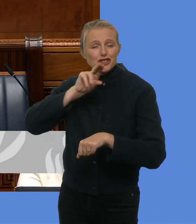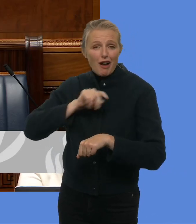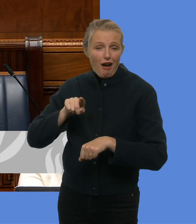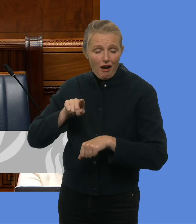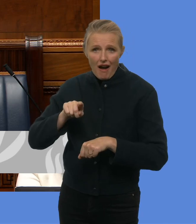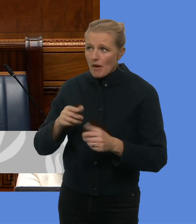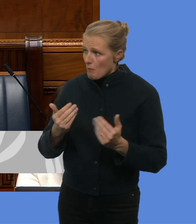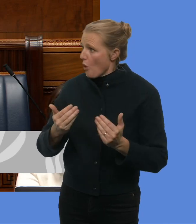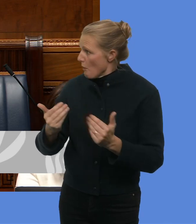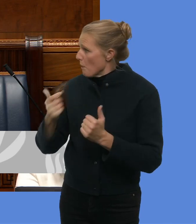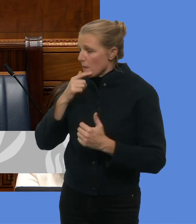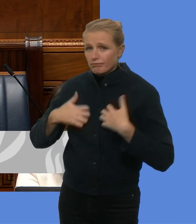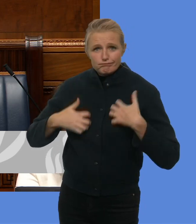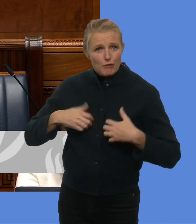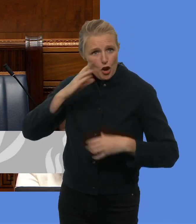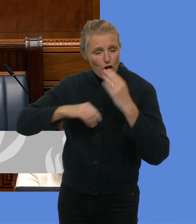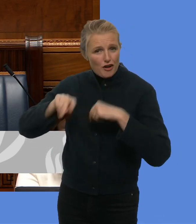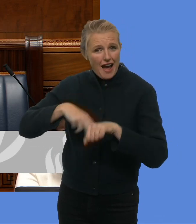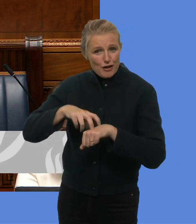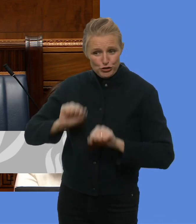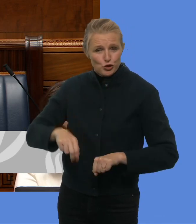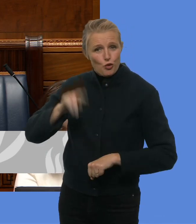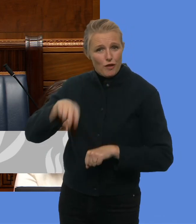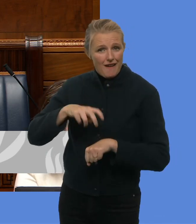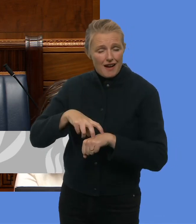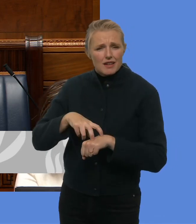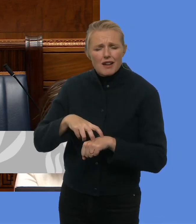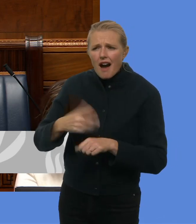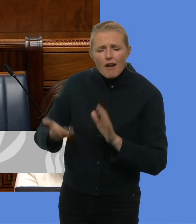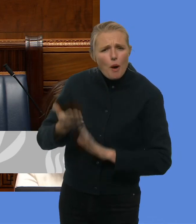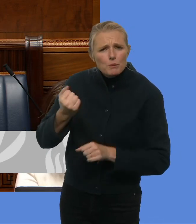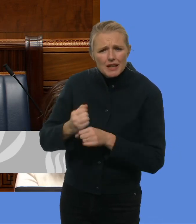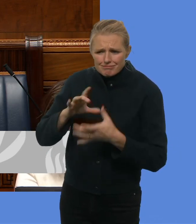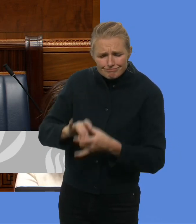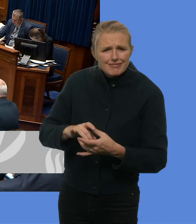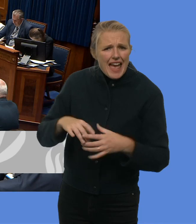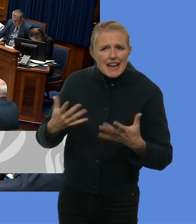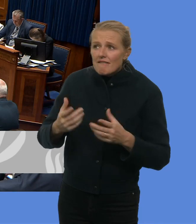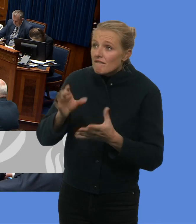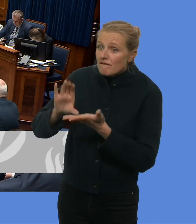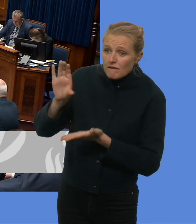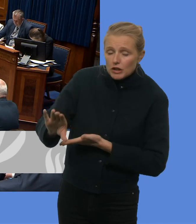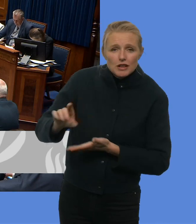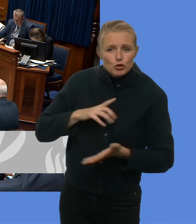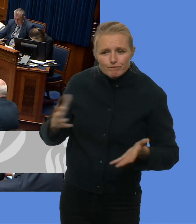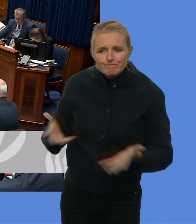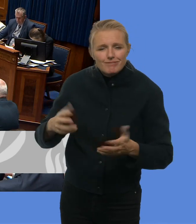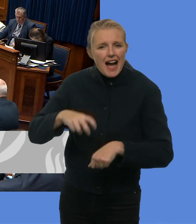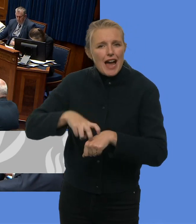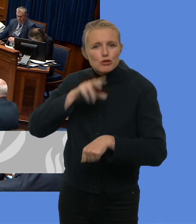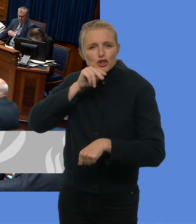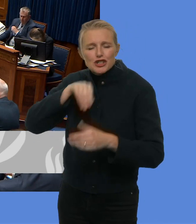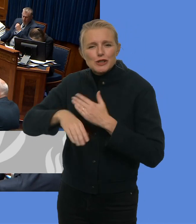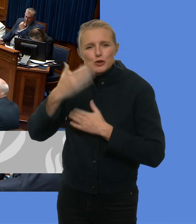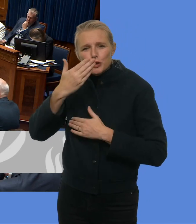demand for the scheme across the north, can the Minister provide an update on any plans around the funding for that? Thank you. Minister. Well, any